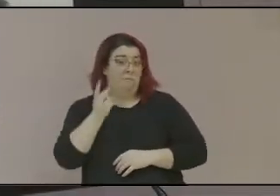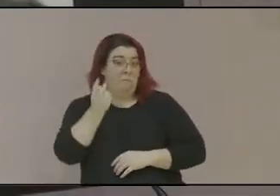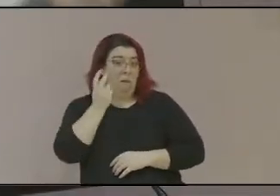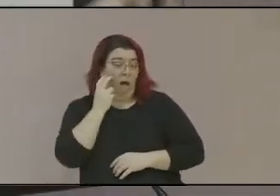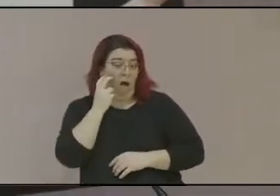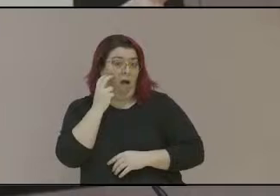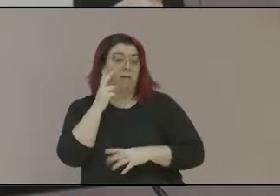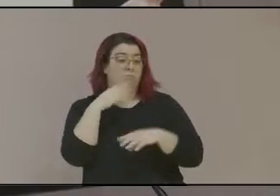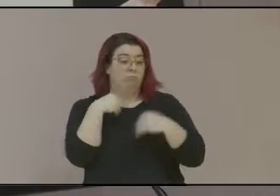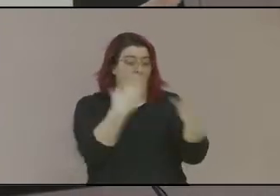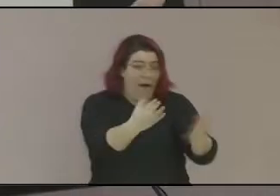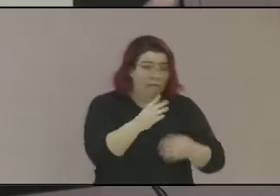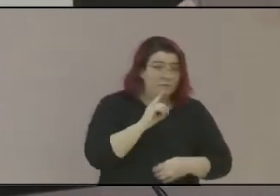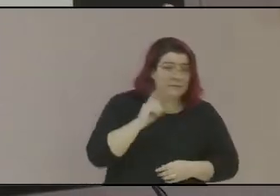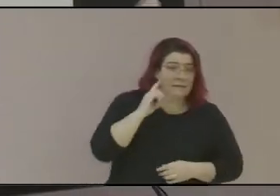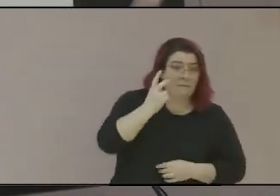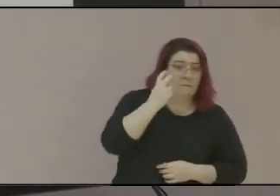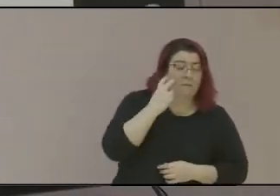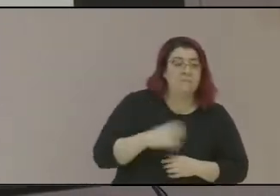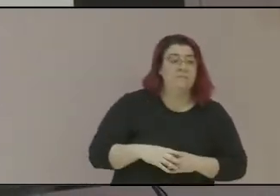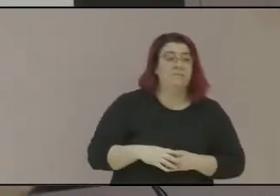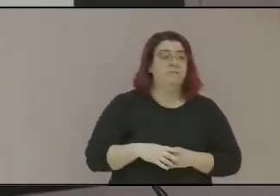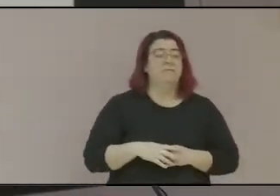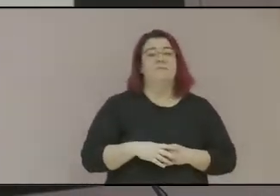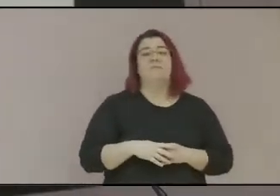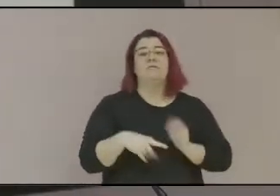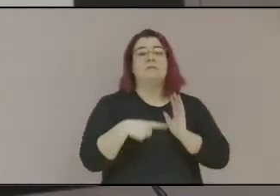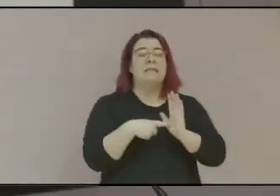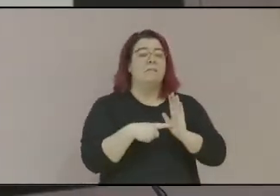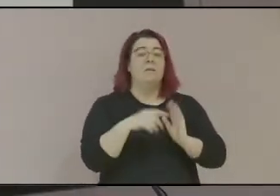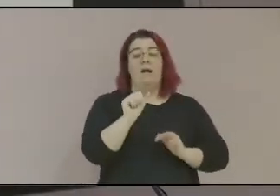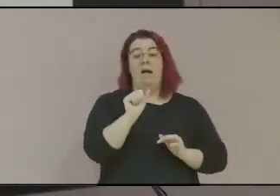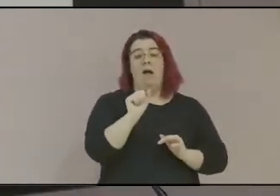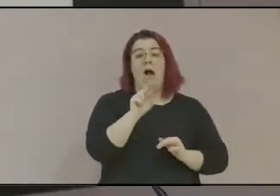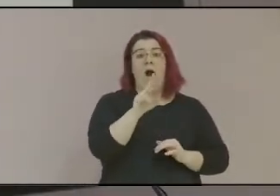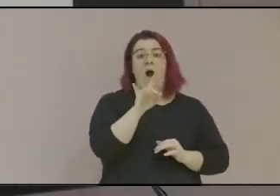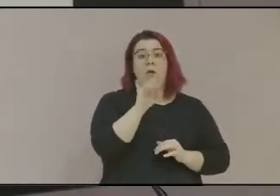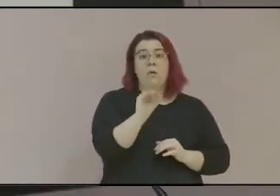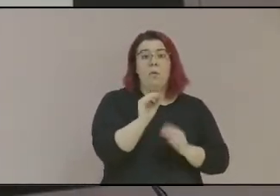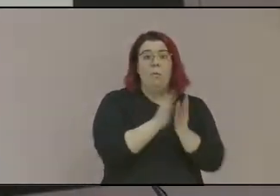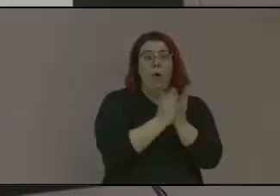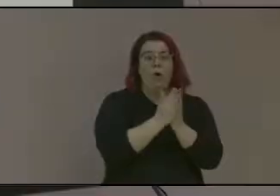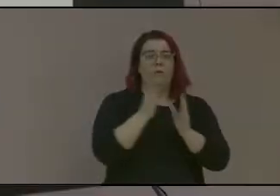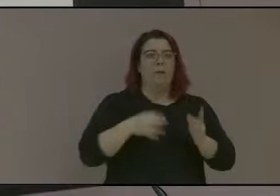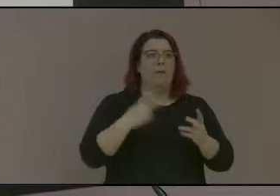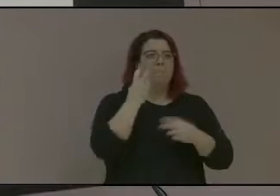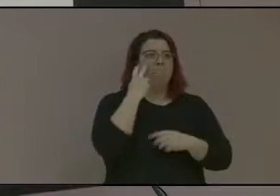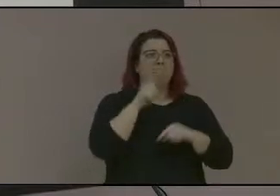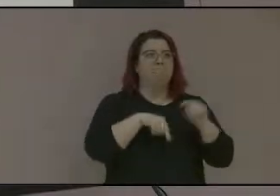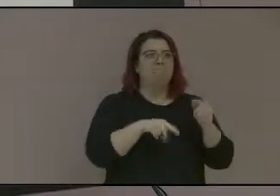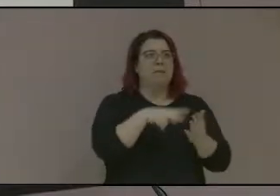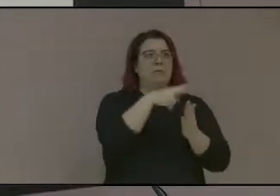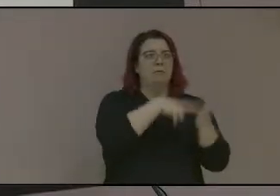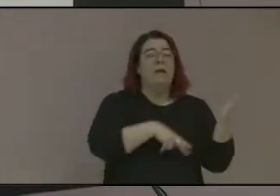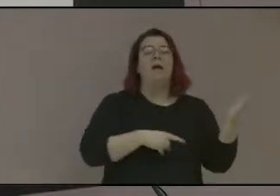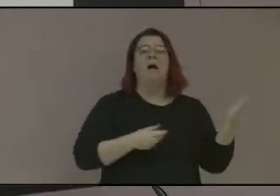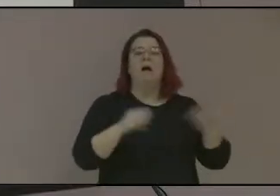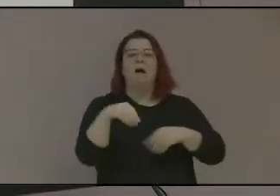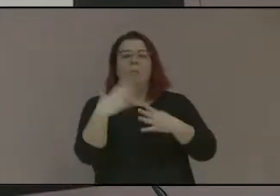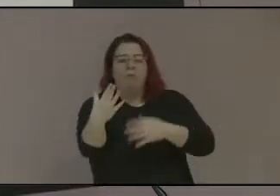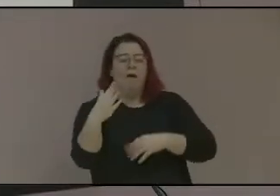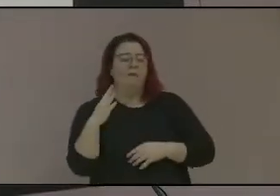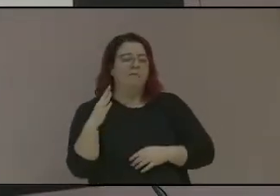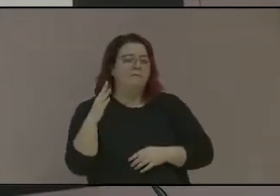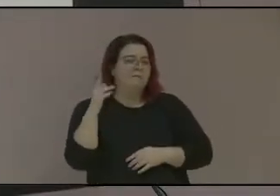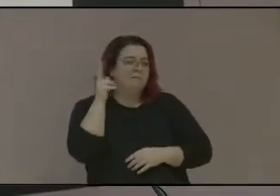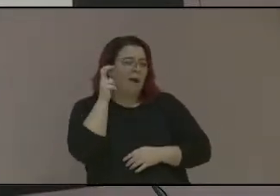maybe audiobooks for people who are unable to read. She has,